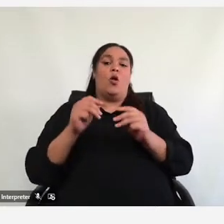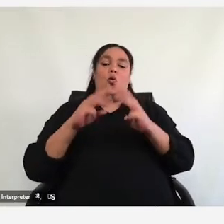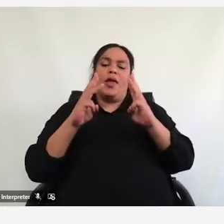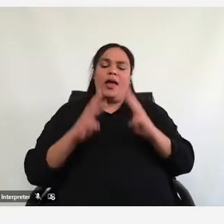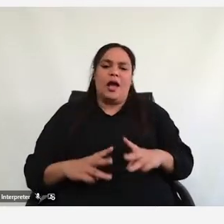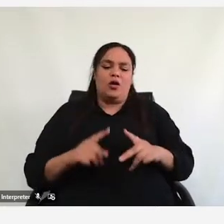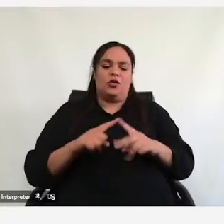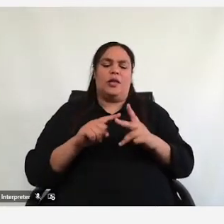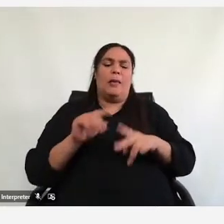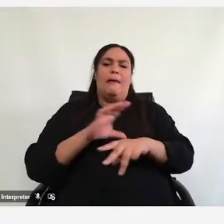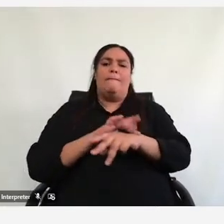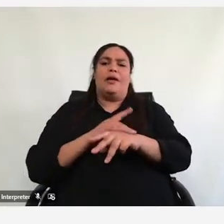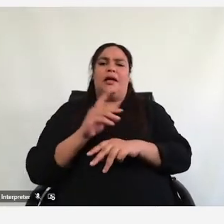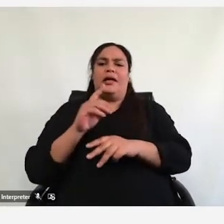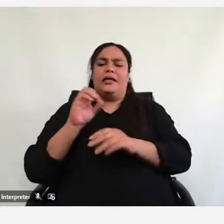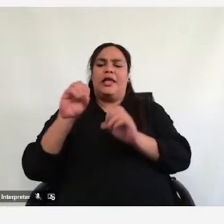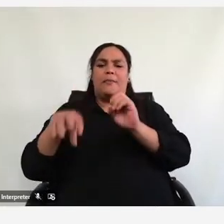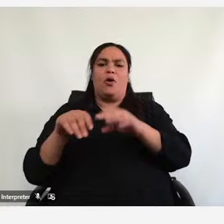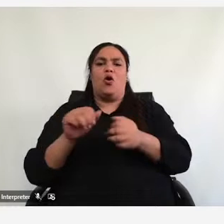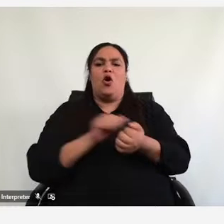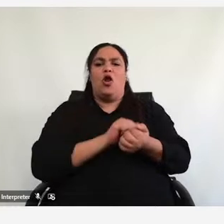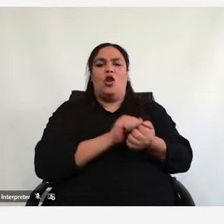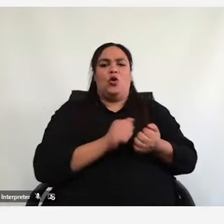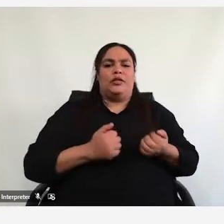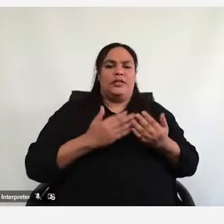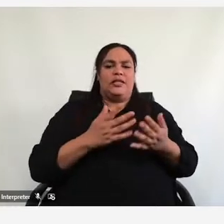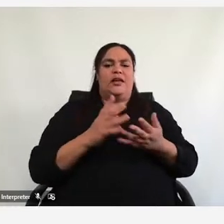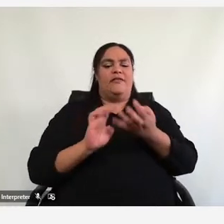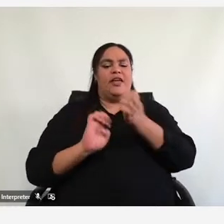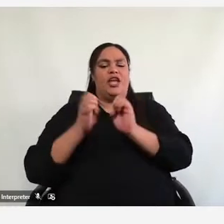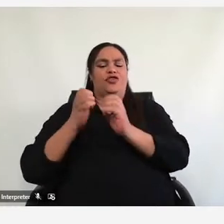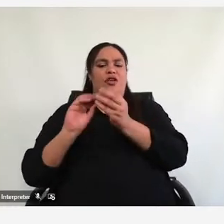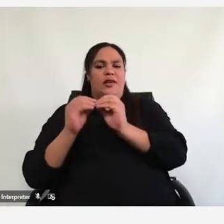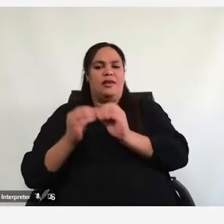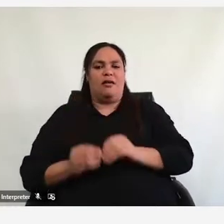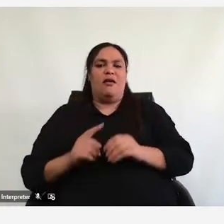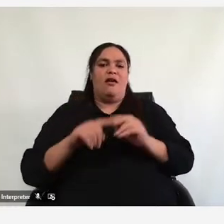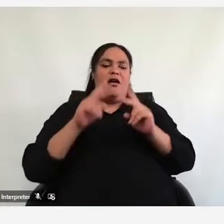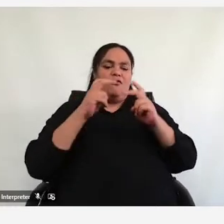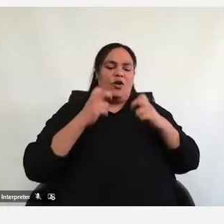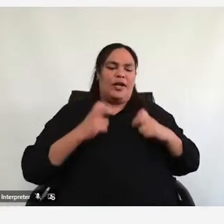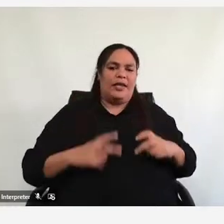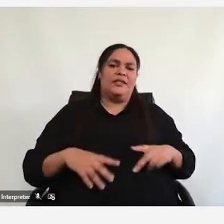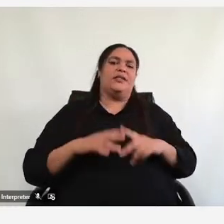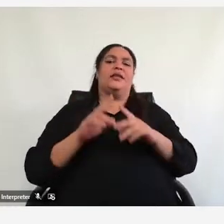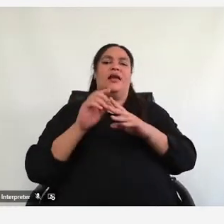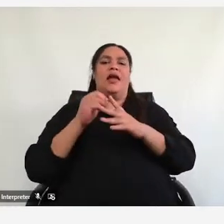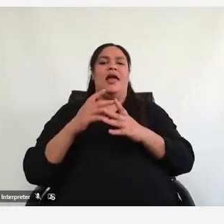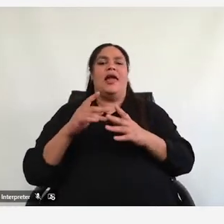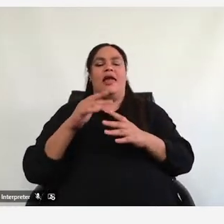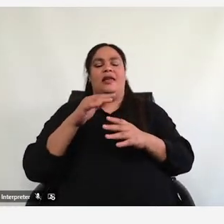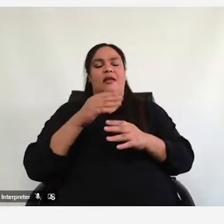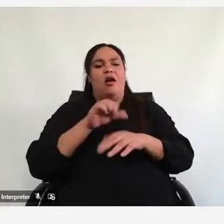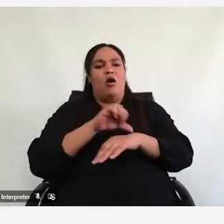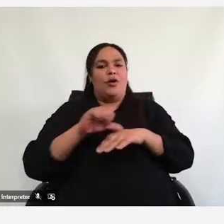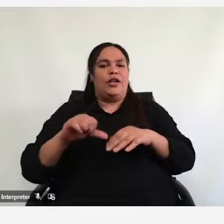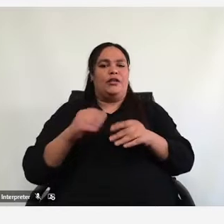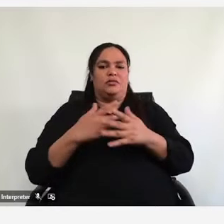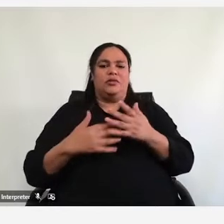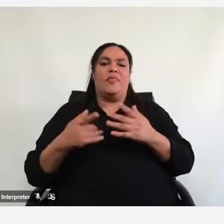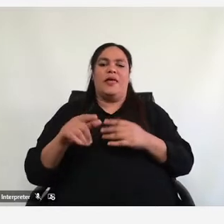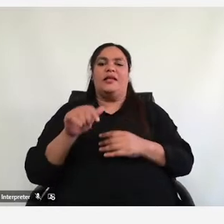the medical depot, your laundry services, your engineering, your forensics, your orthotic and prosthetic services, that's